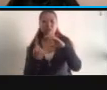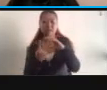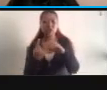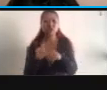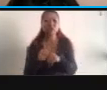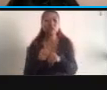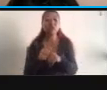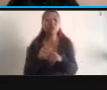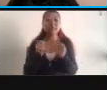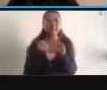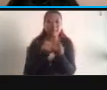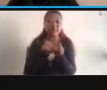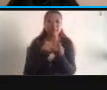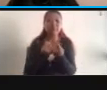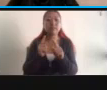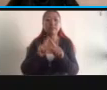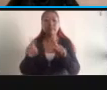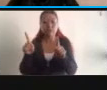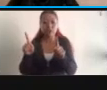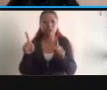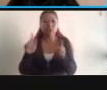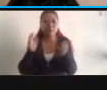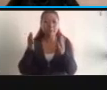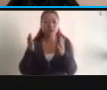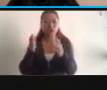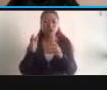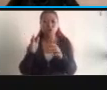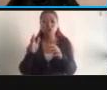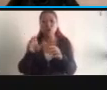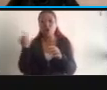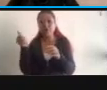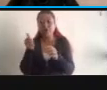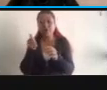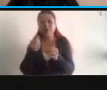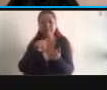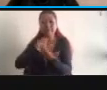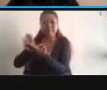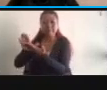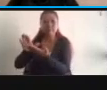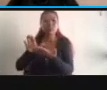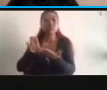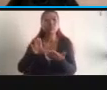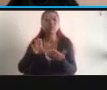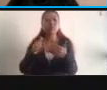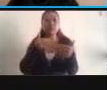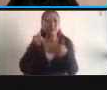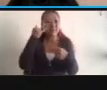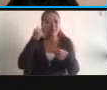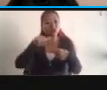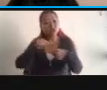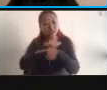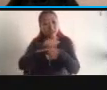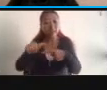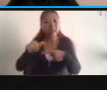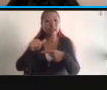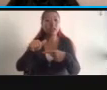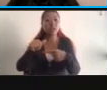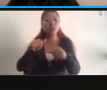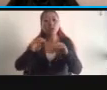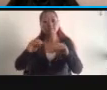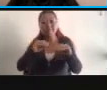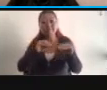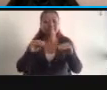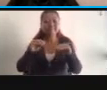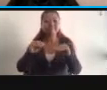Even with extensive selection, training, and astronauts being well-intended, there are still some reports of degradations